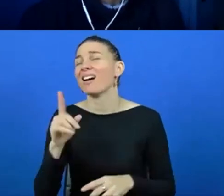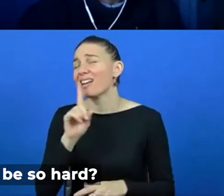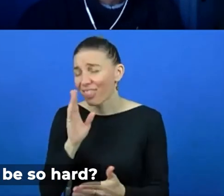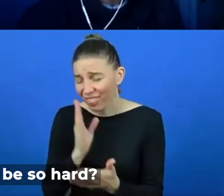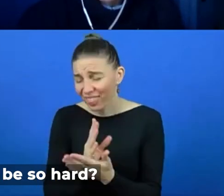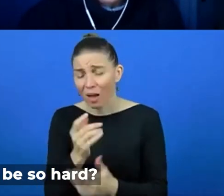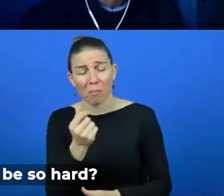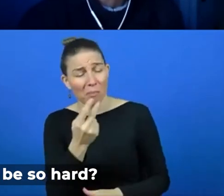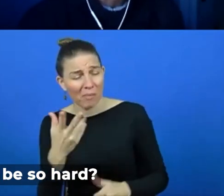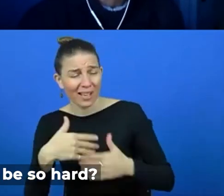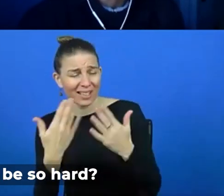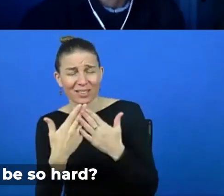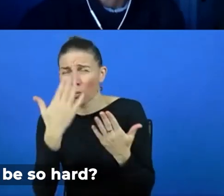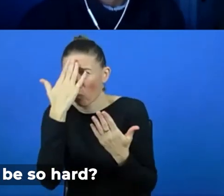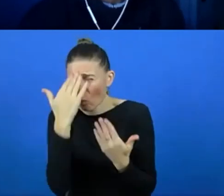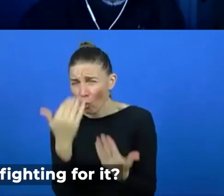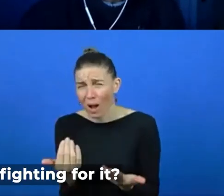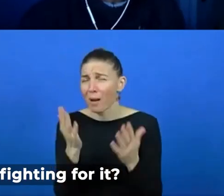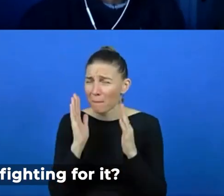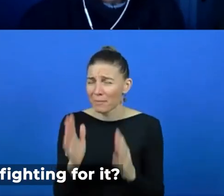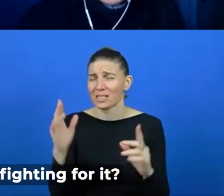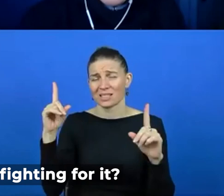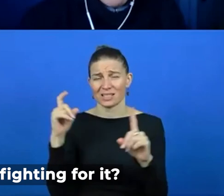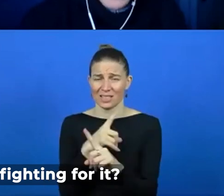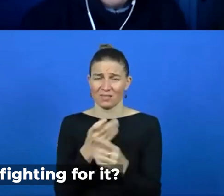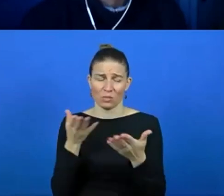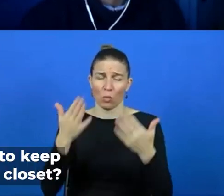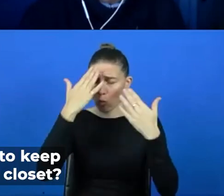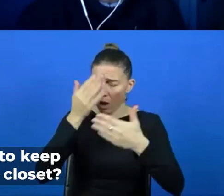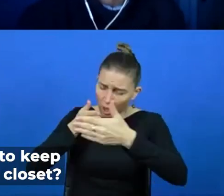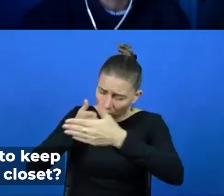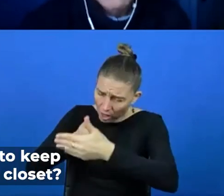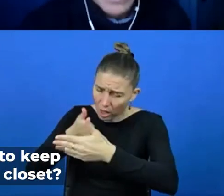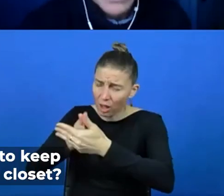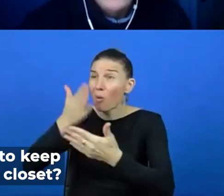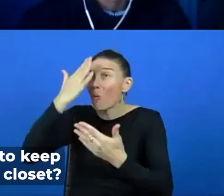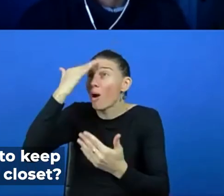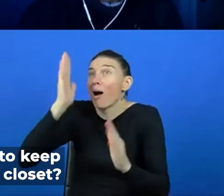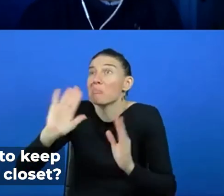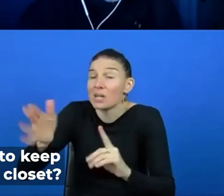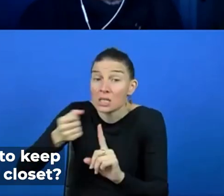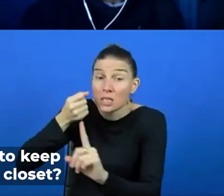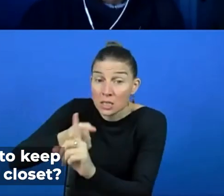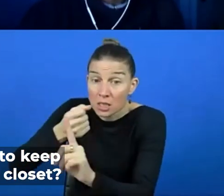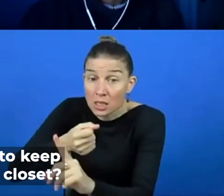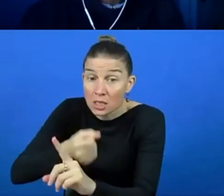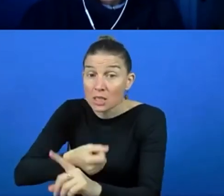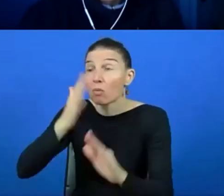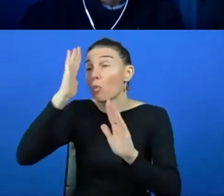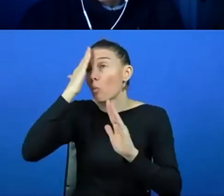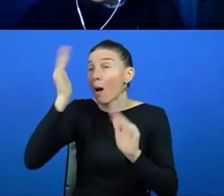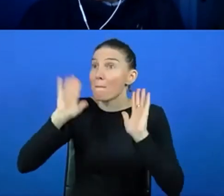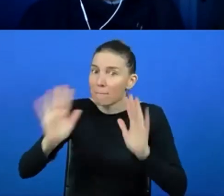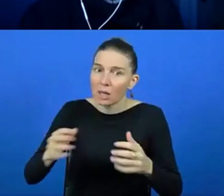same. Why does this have to be so hard? Why do we have to keep fighting for it? Why do you have to keep coming out of the closet? Yeah, you know